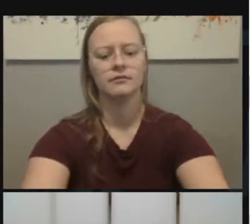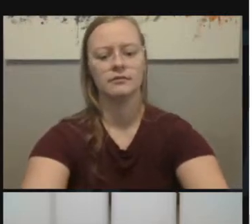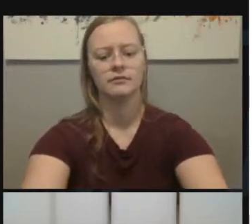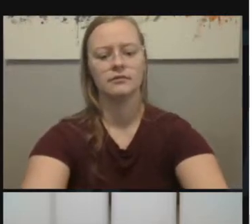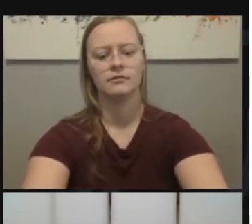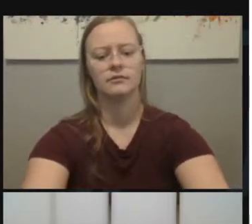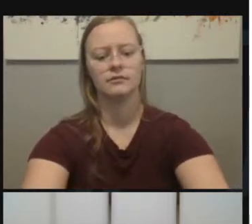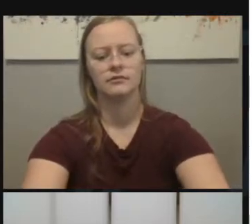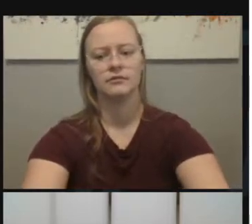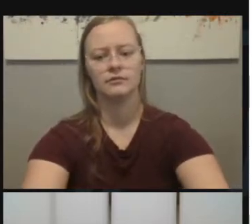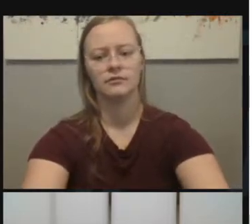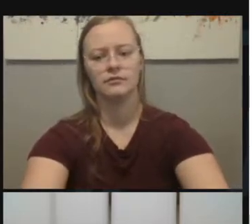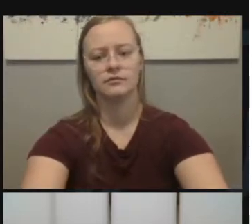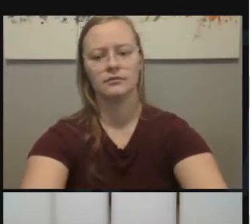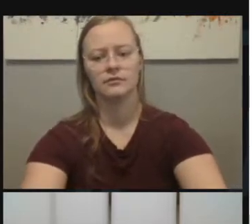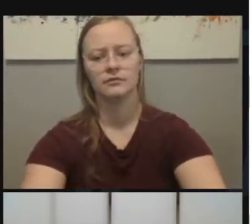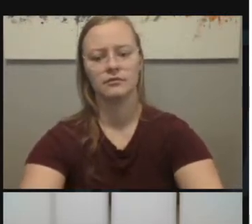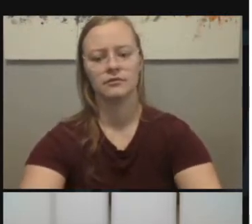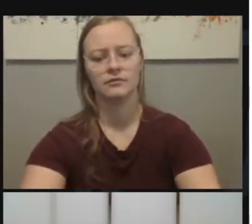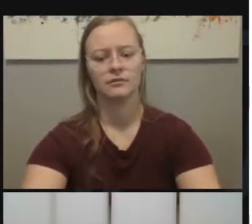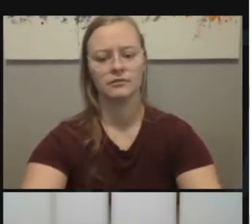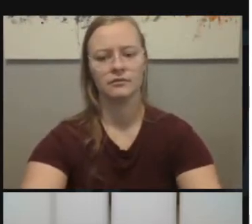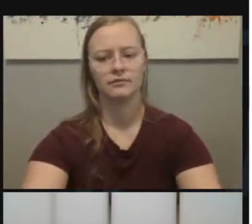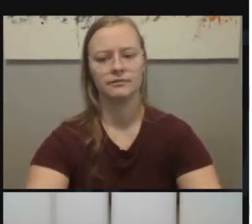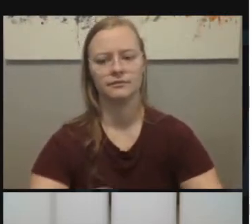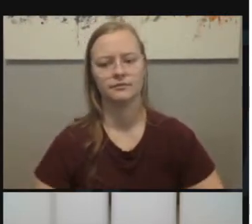the life of Anna Murray.